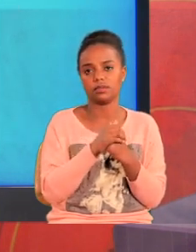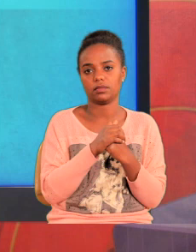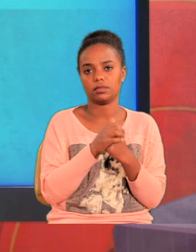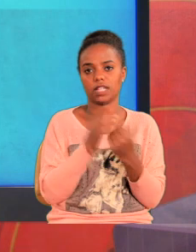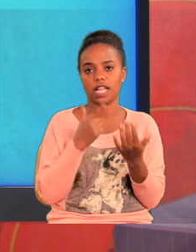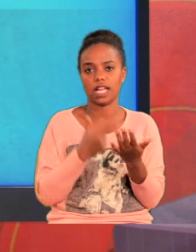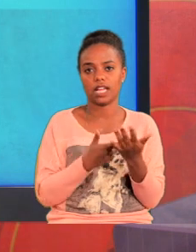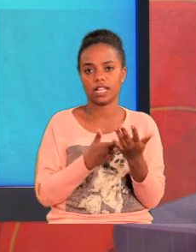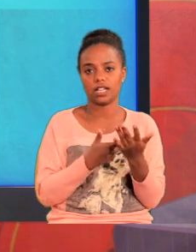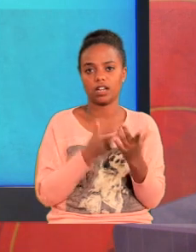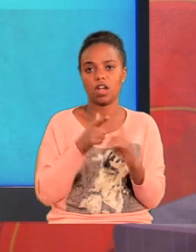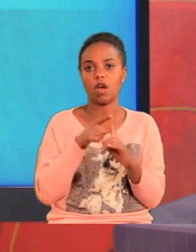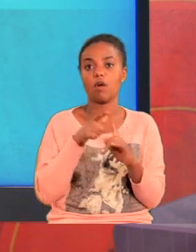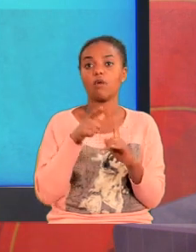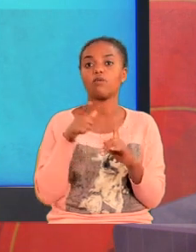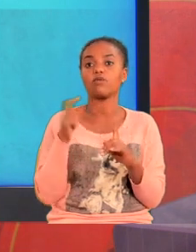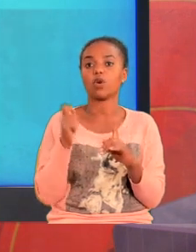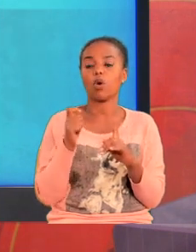Here from